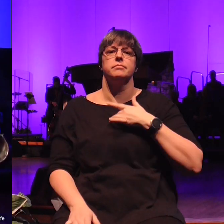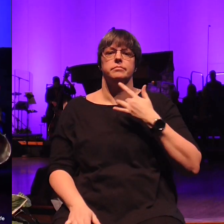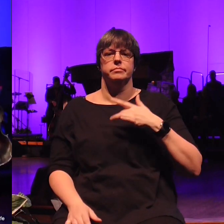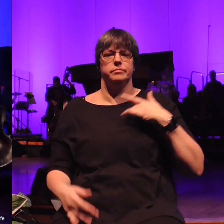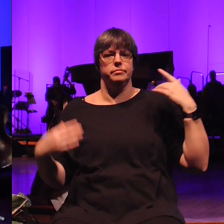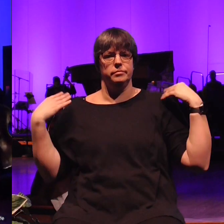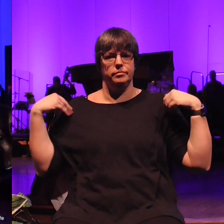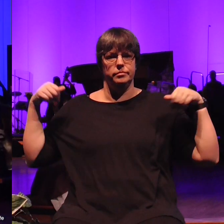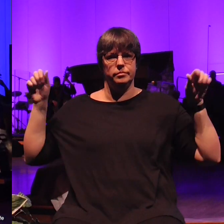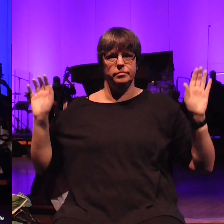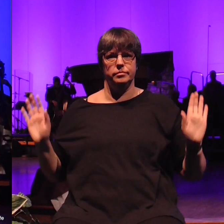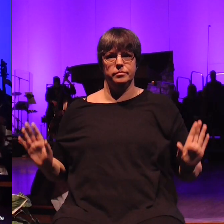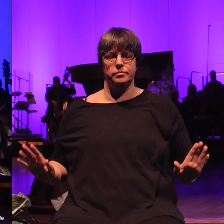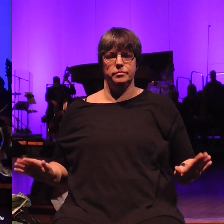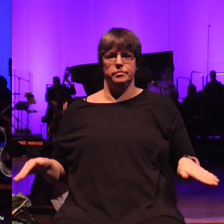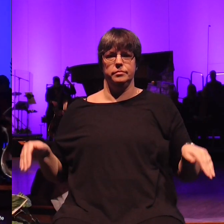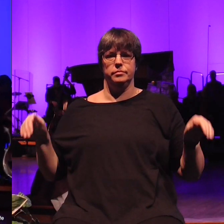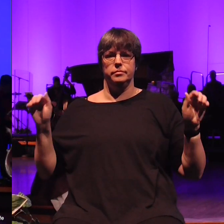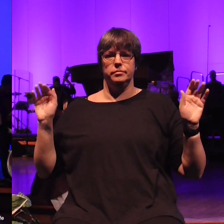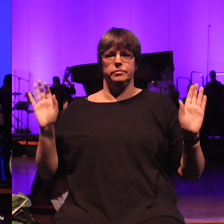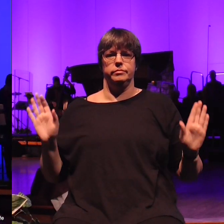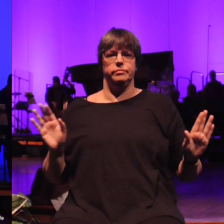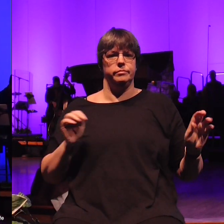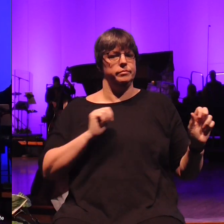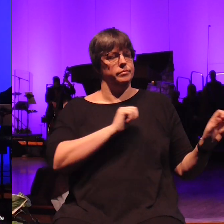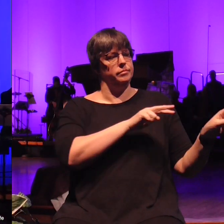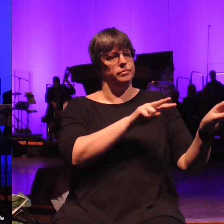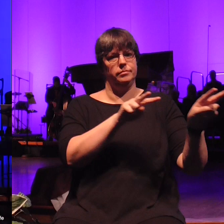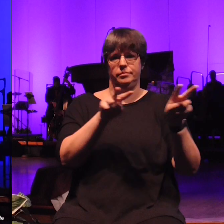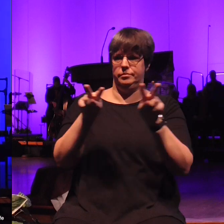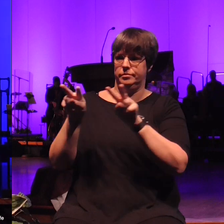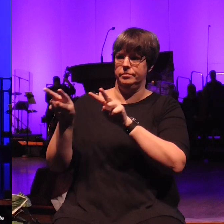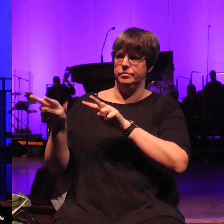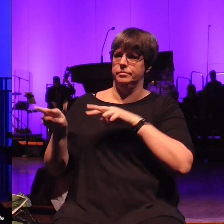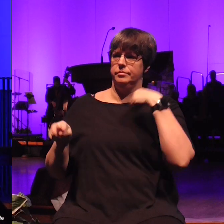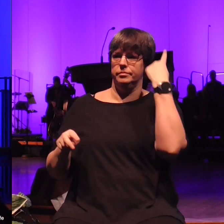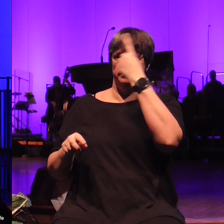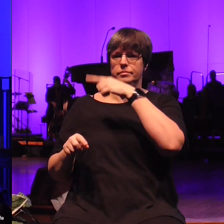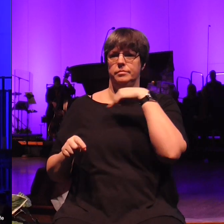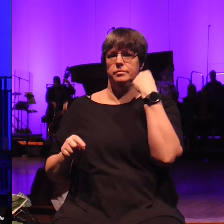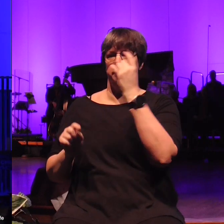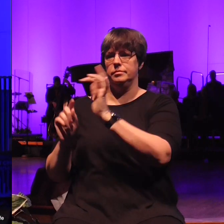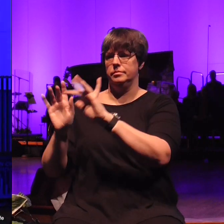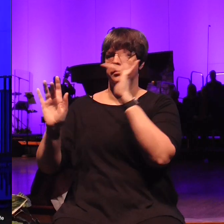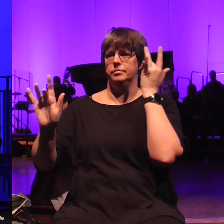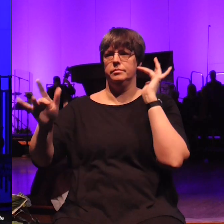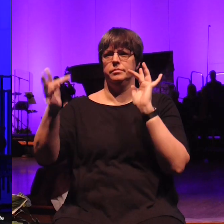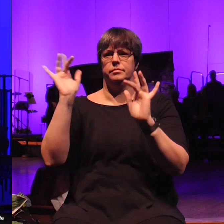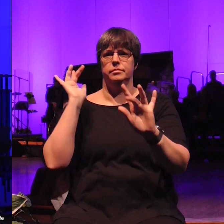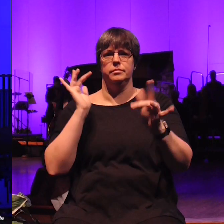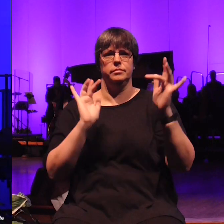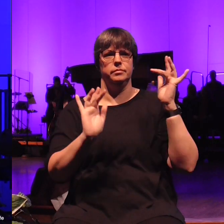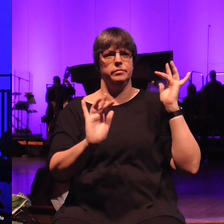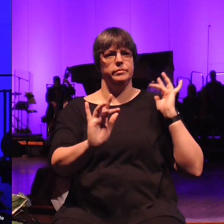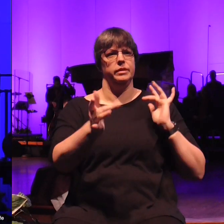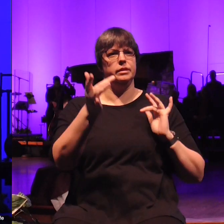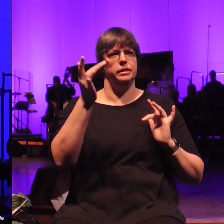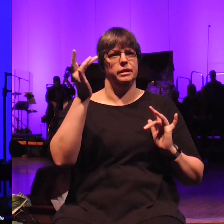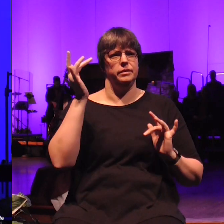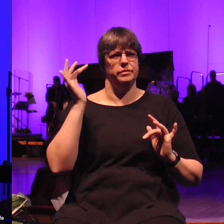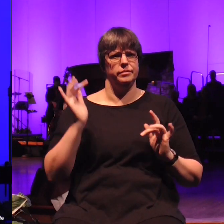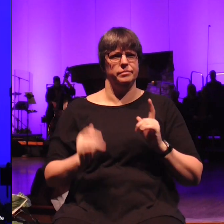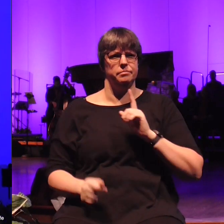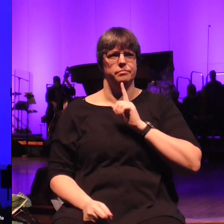grace. I can hear the brush of angel wings. I see glory on